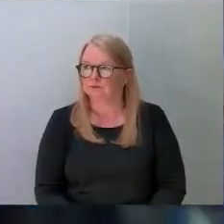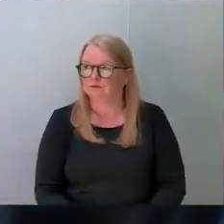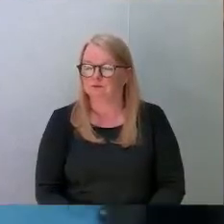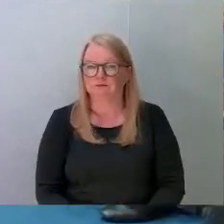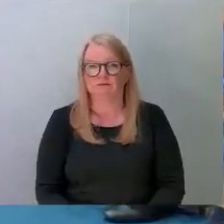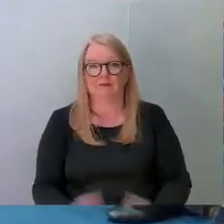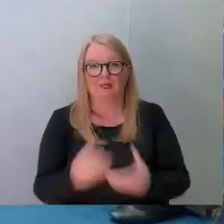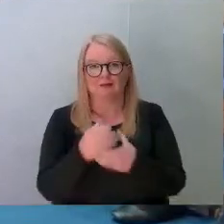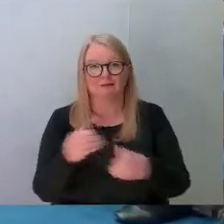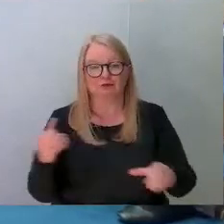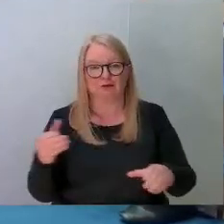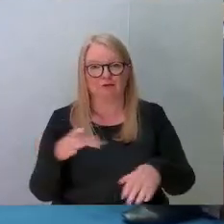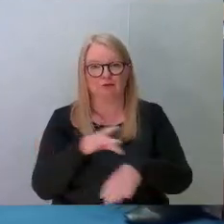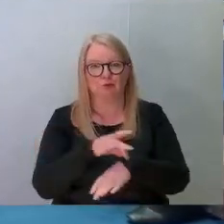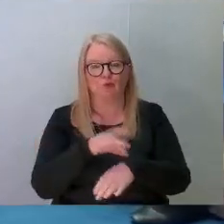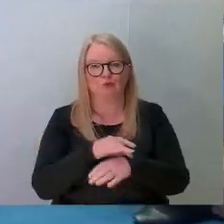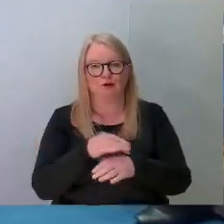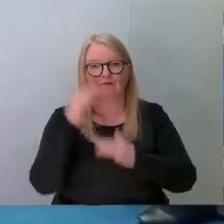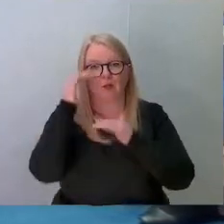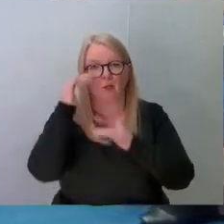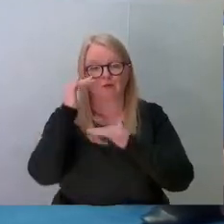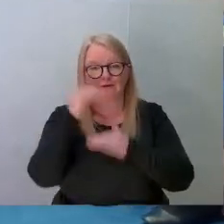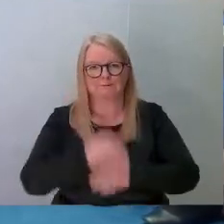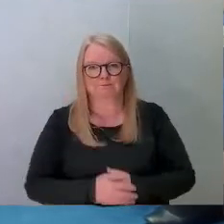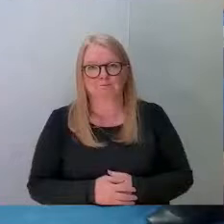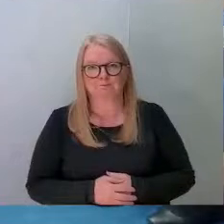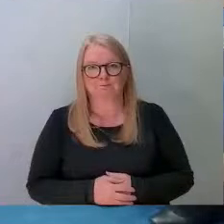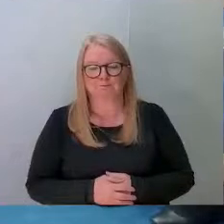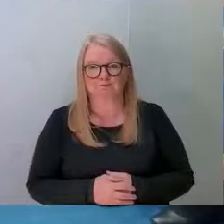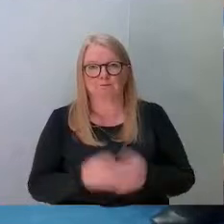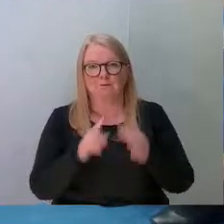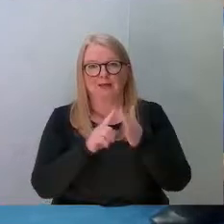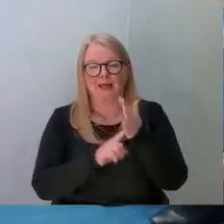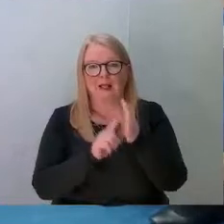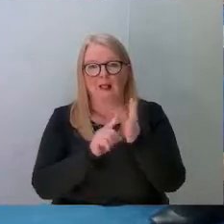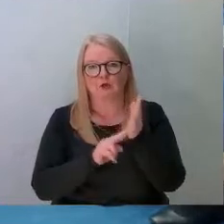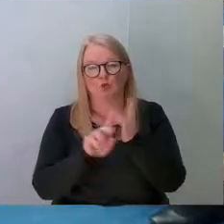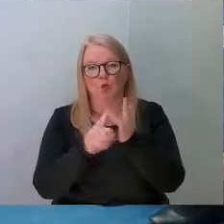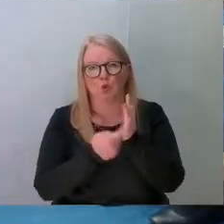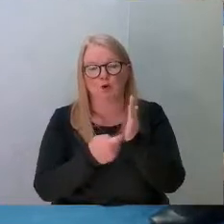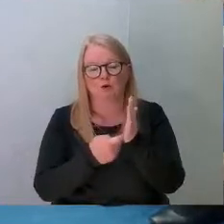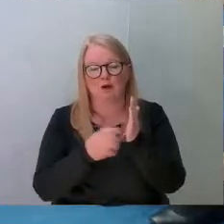And for the degree of Doctor of Philosophy, Eleanor Adams.